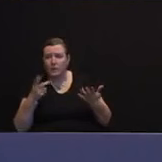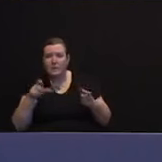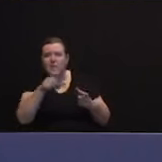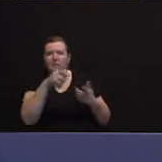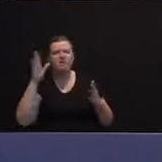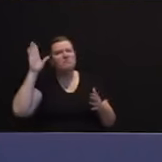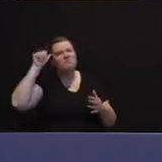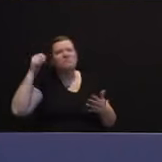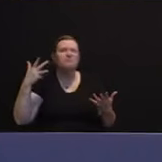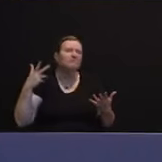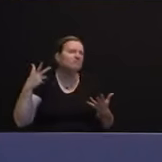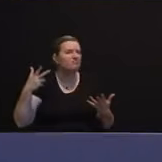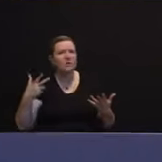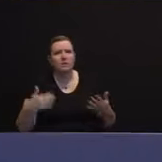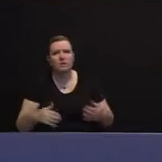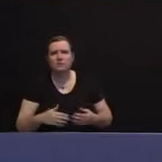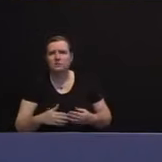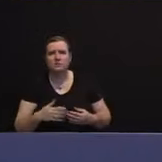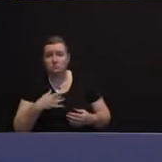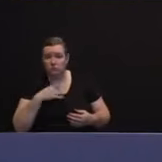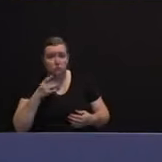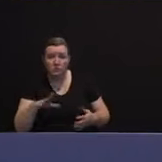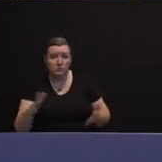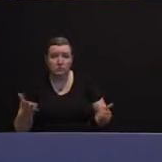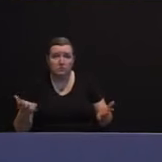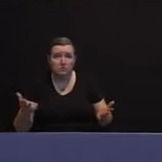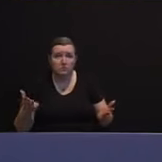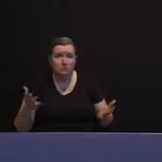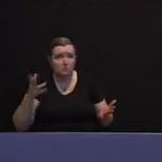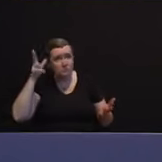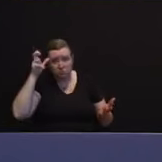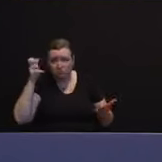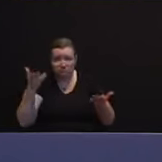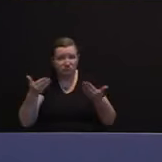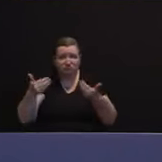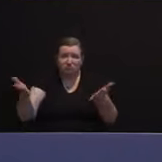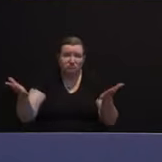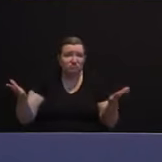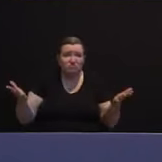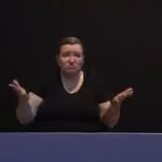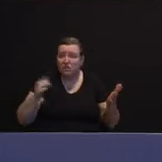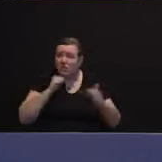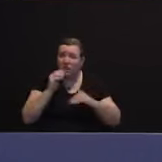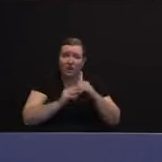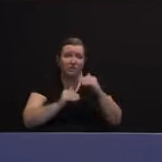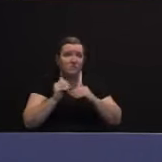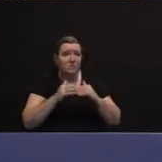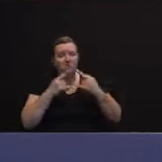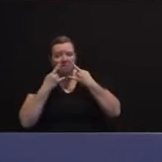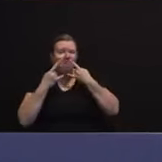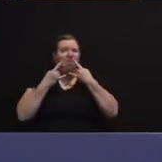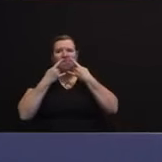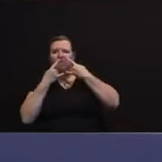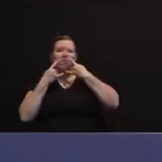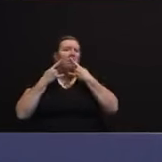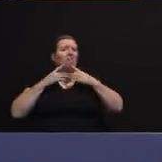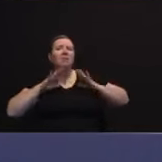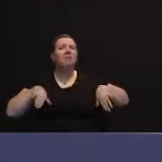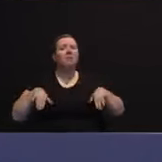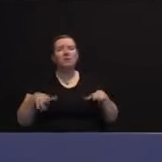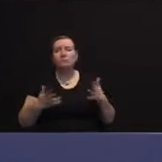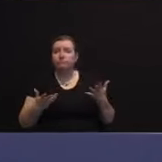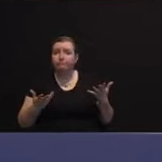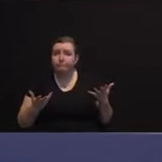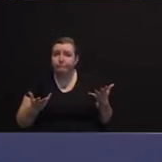the inconvenience associated with not wearing a mask or not wearing it properly. I speak to families almost every single day, and some